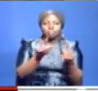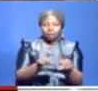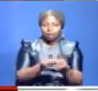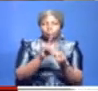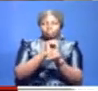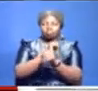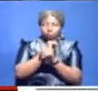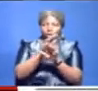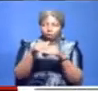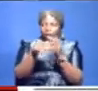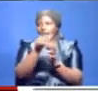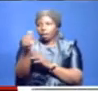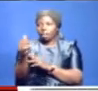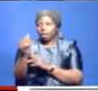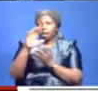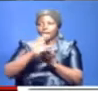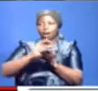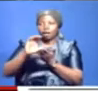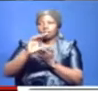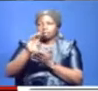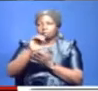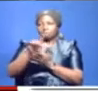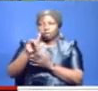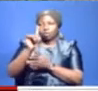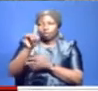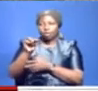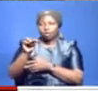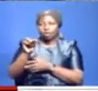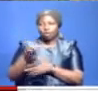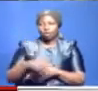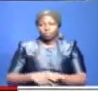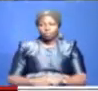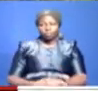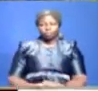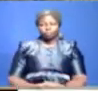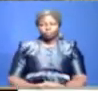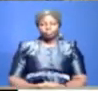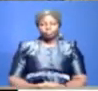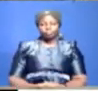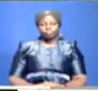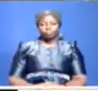alternative cash bail of 1 million shillings. For Lunchtime News, I'm Ben Troy Njue.